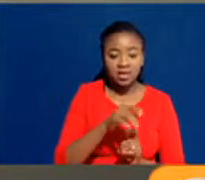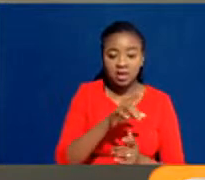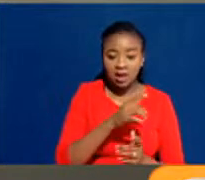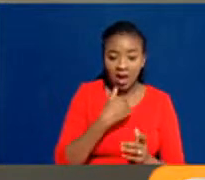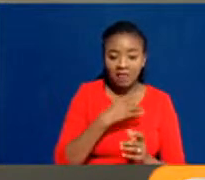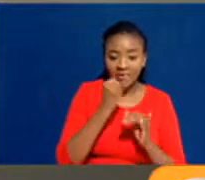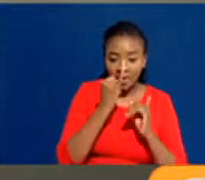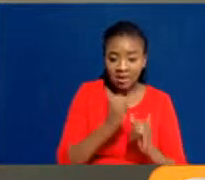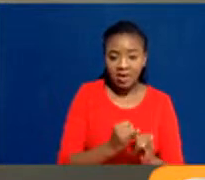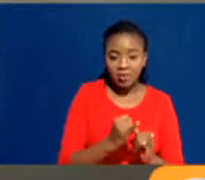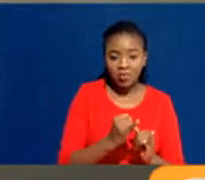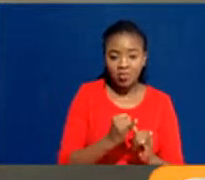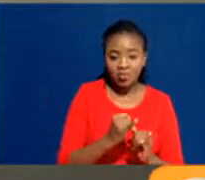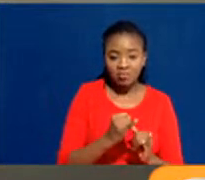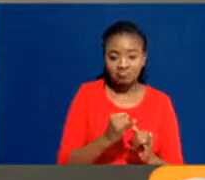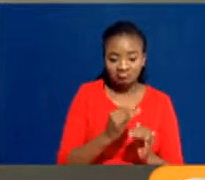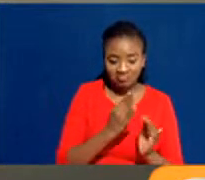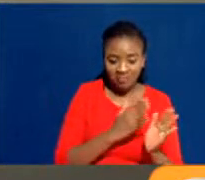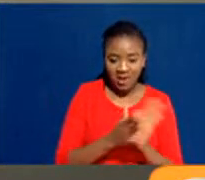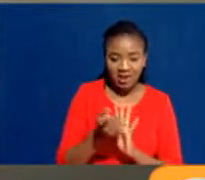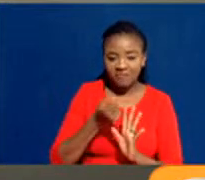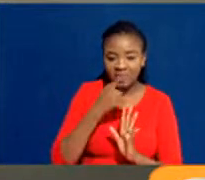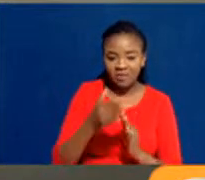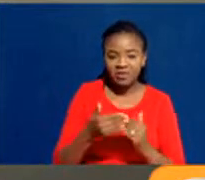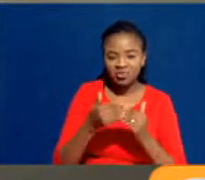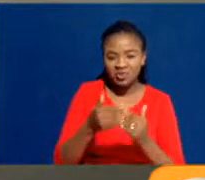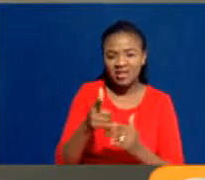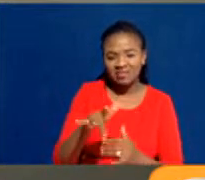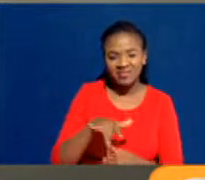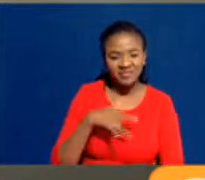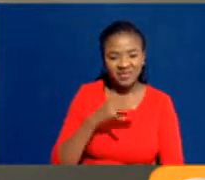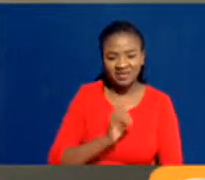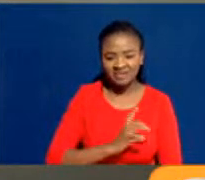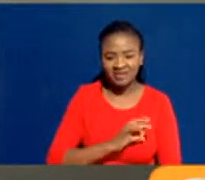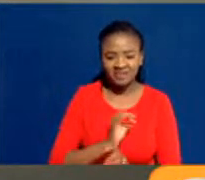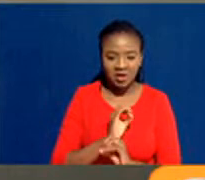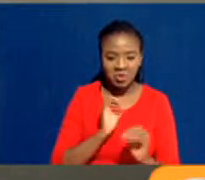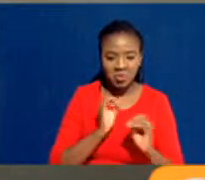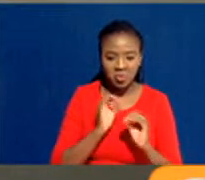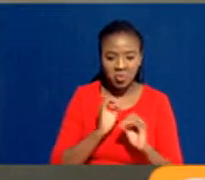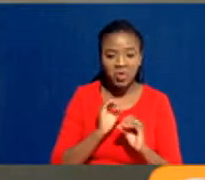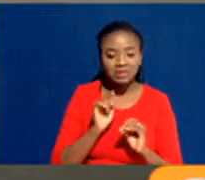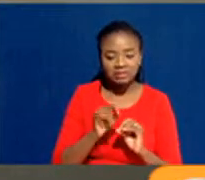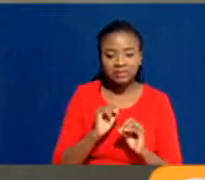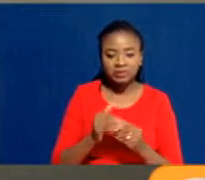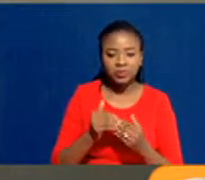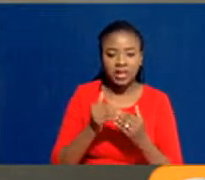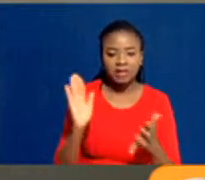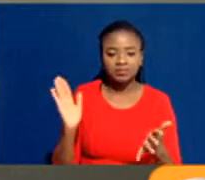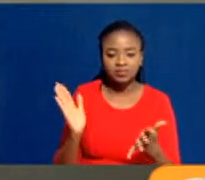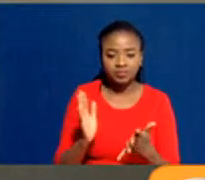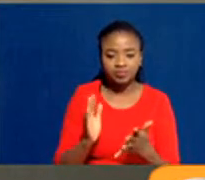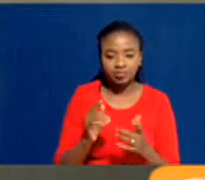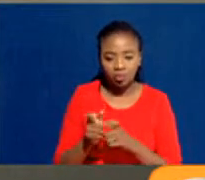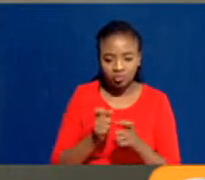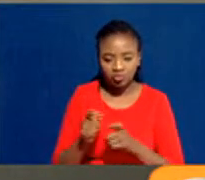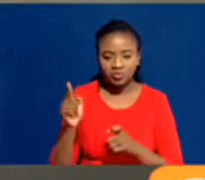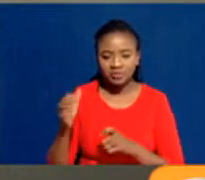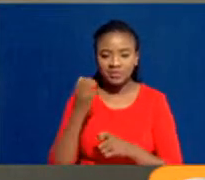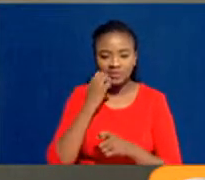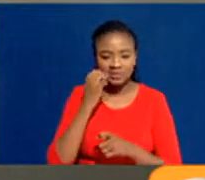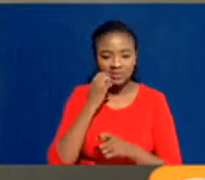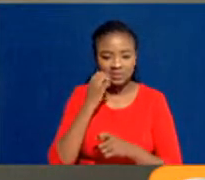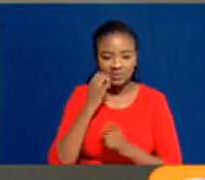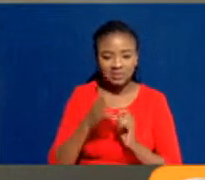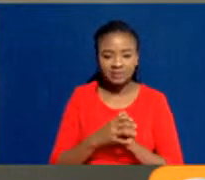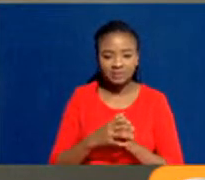could ease the burden of injections on patients, could be a game changer in the fight against this disease that has been reported